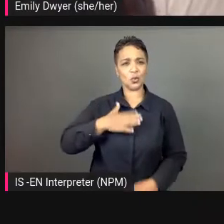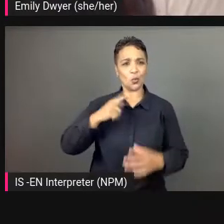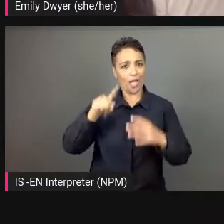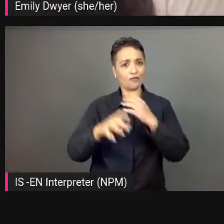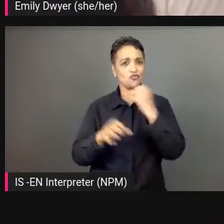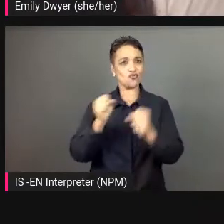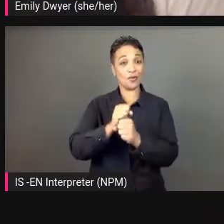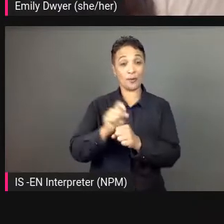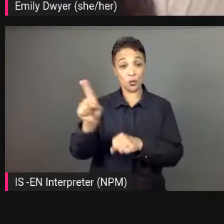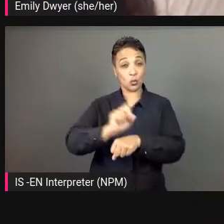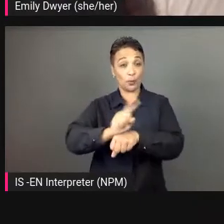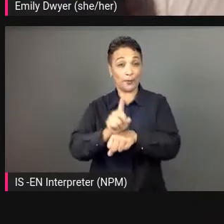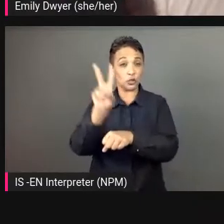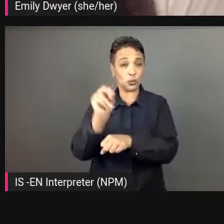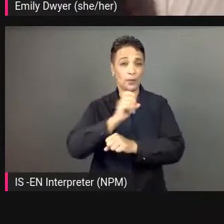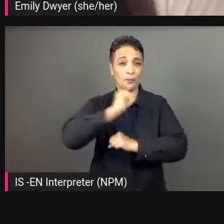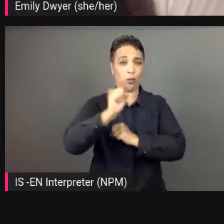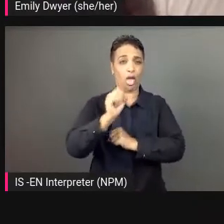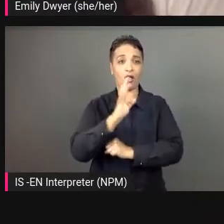20 seconds.